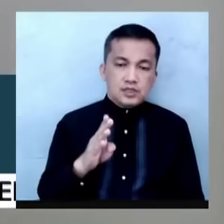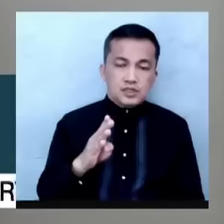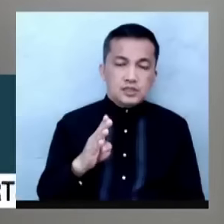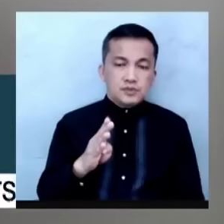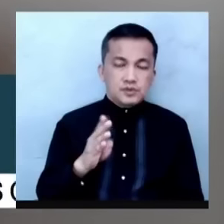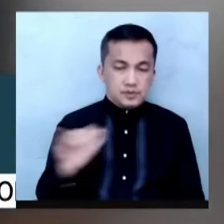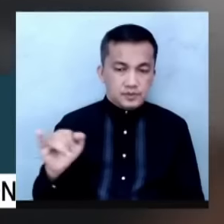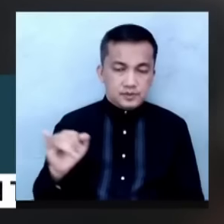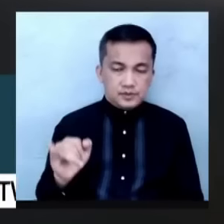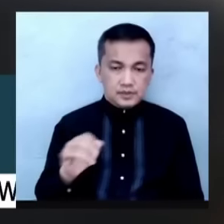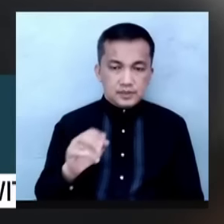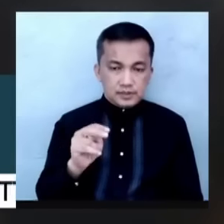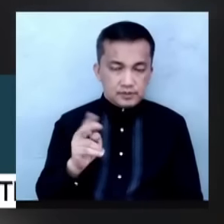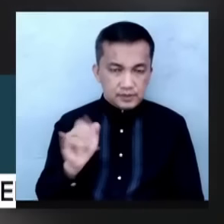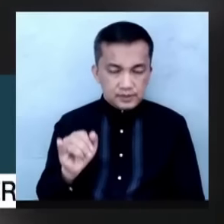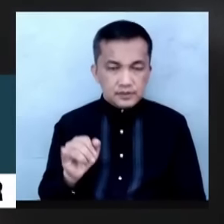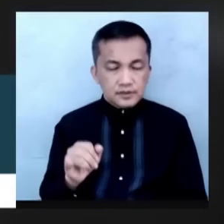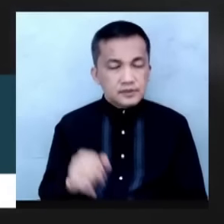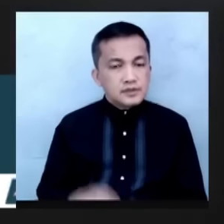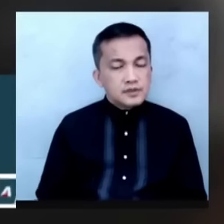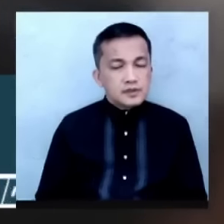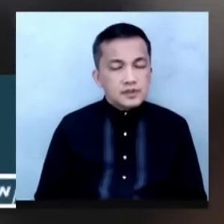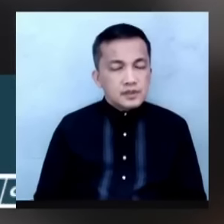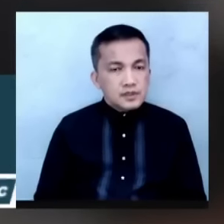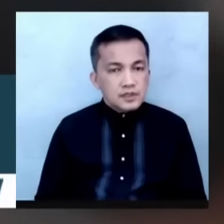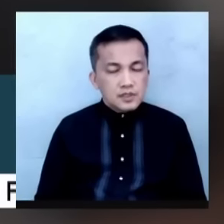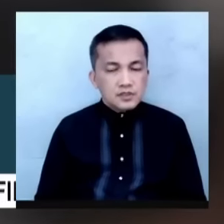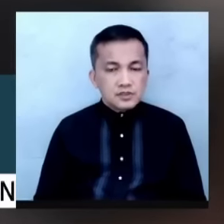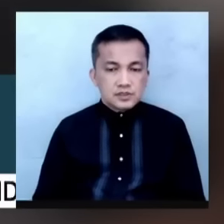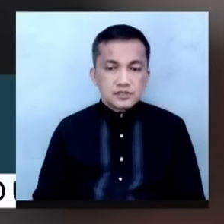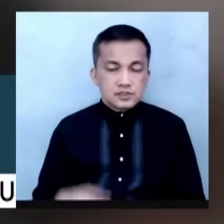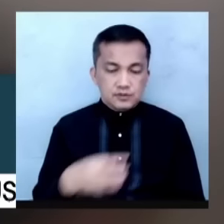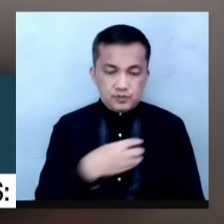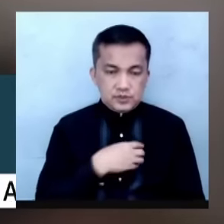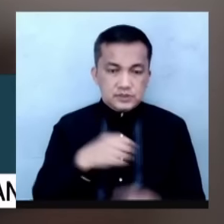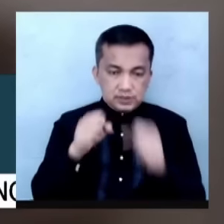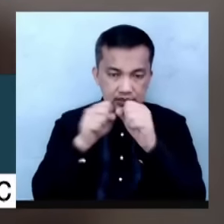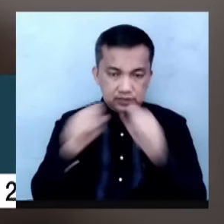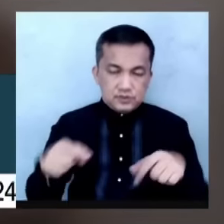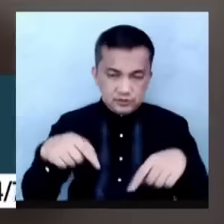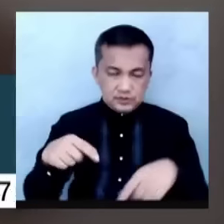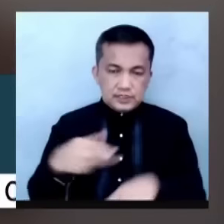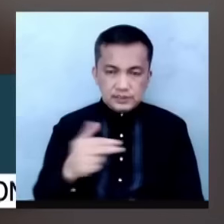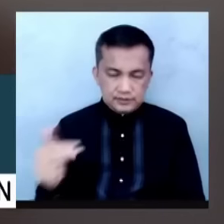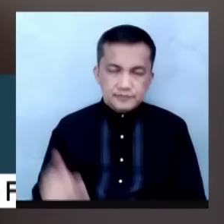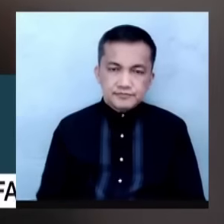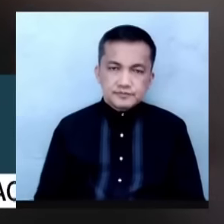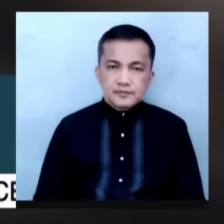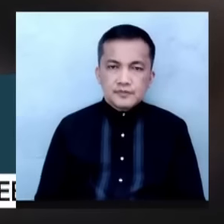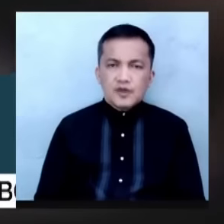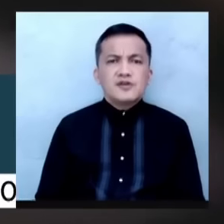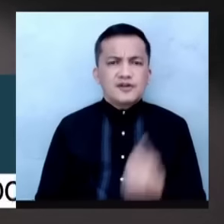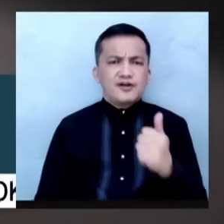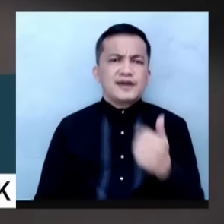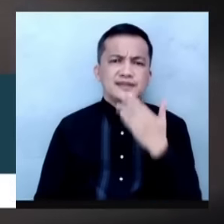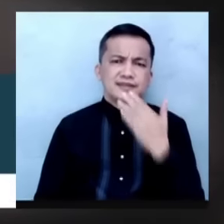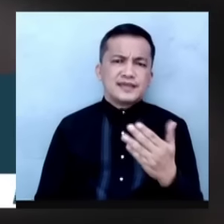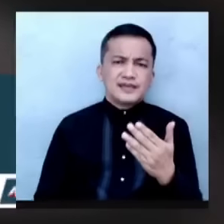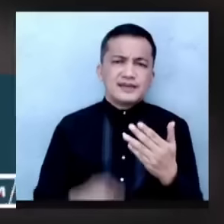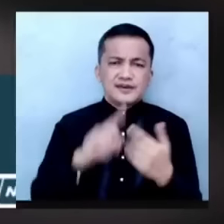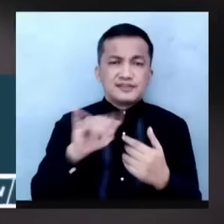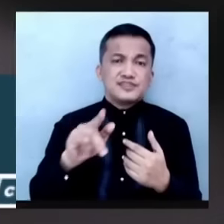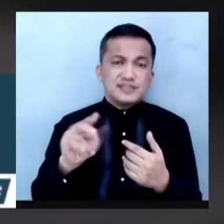heading towards the DIV Hubinter, or the police station here in Indonesia. Carmina. All right. Thanks a lot. Our very own Zian Ambrosio